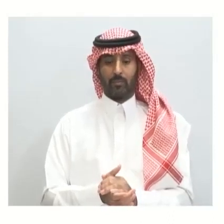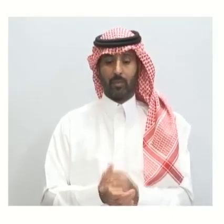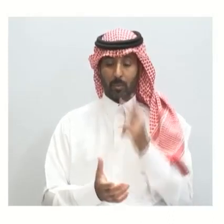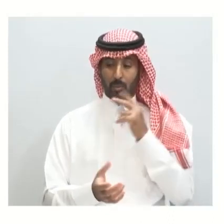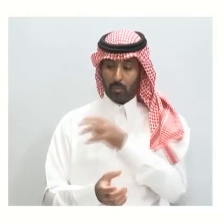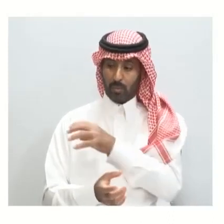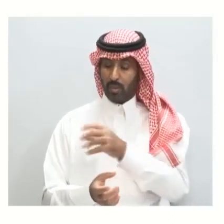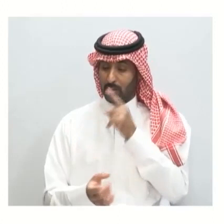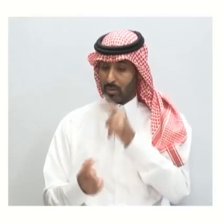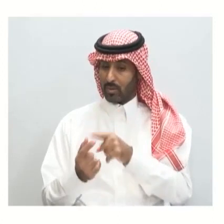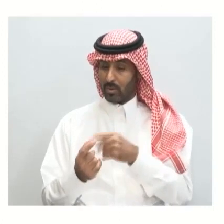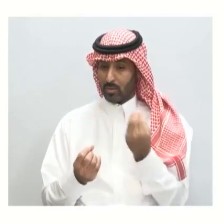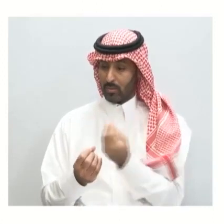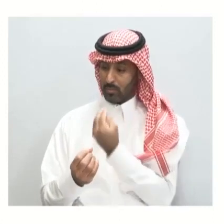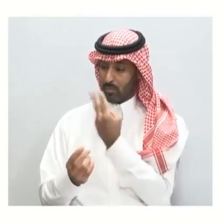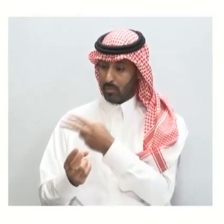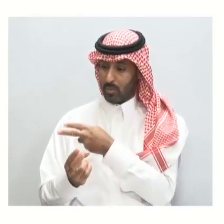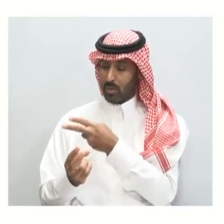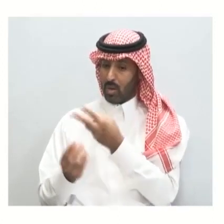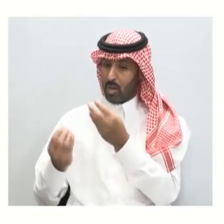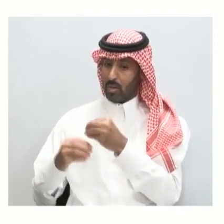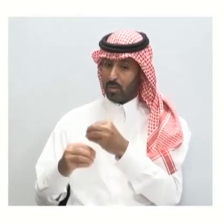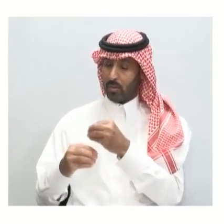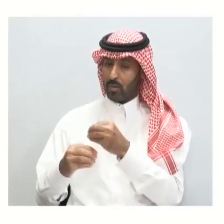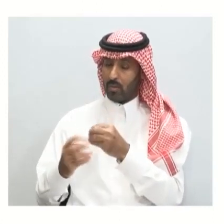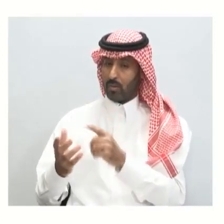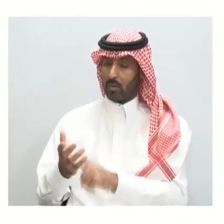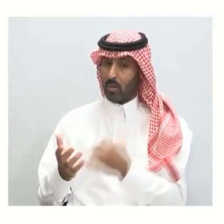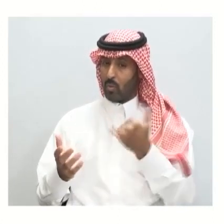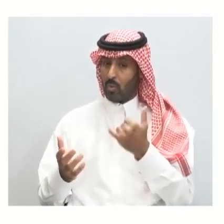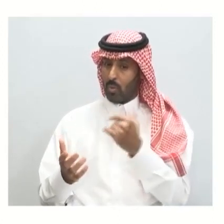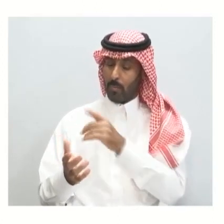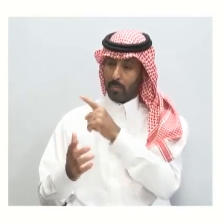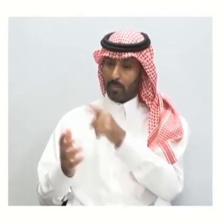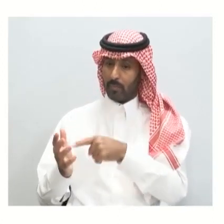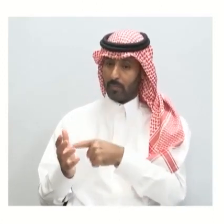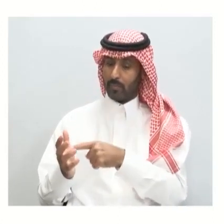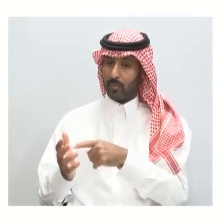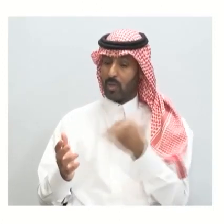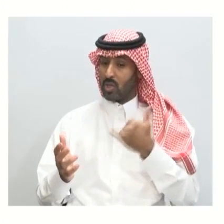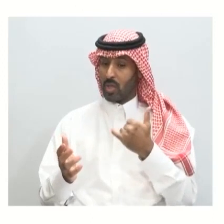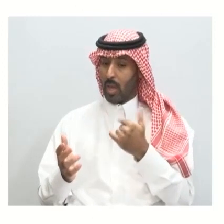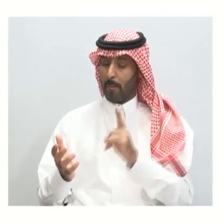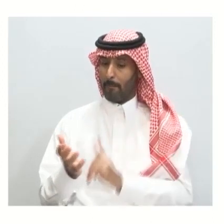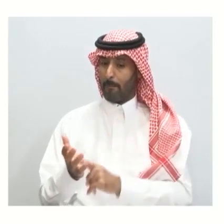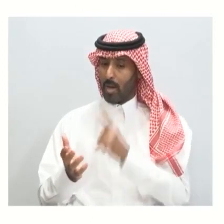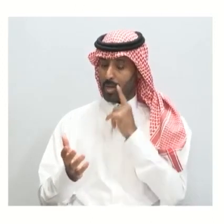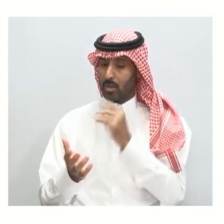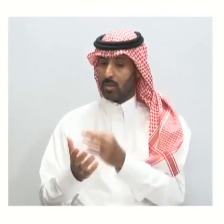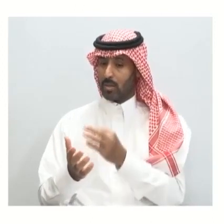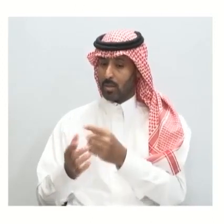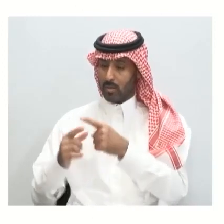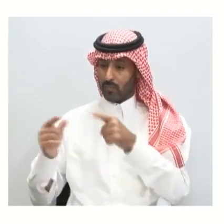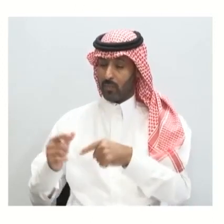Among those often exhibited, there are many or absolutely really important. Of course, we have here really important local and